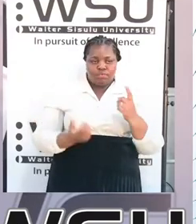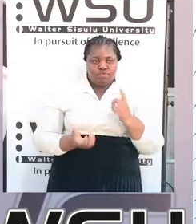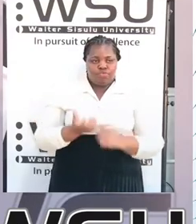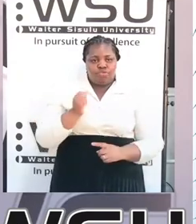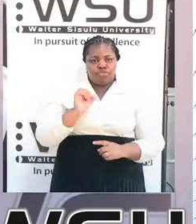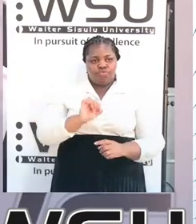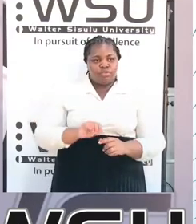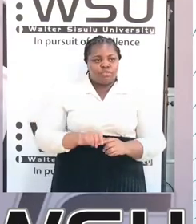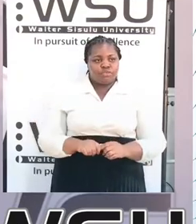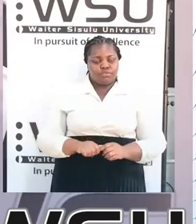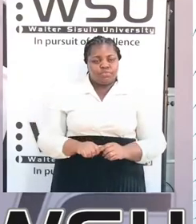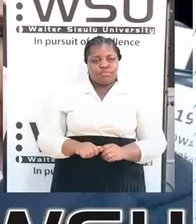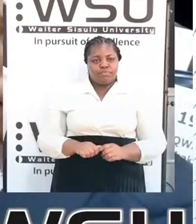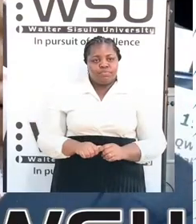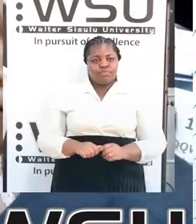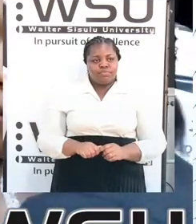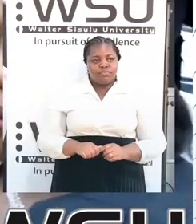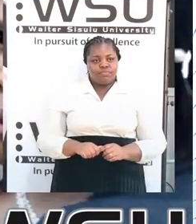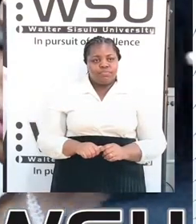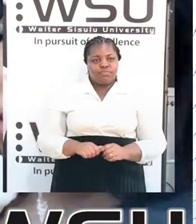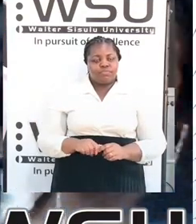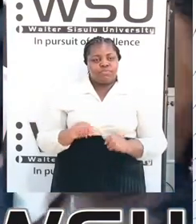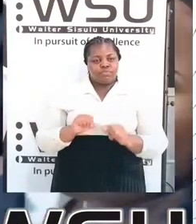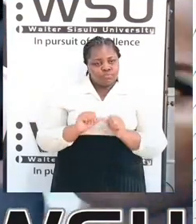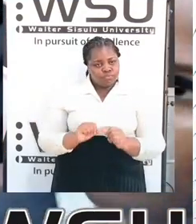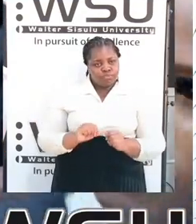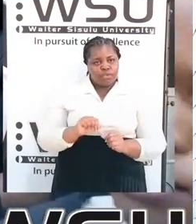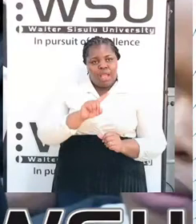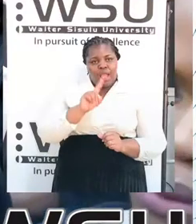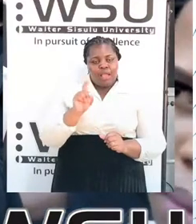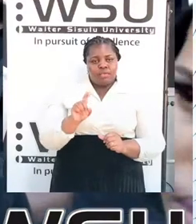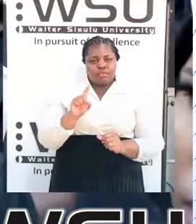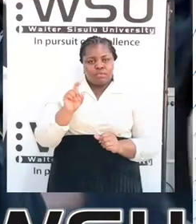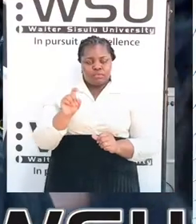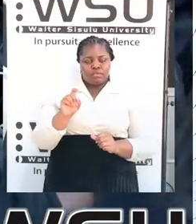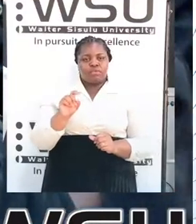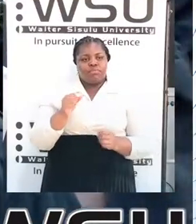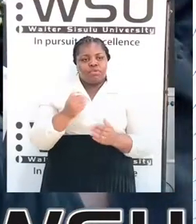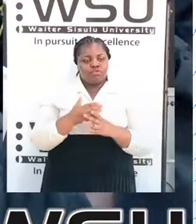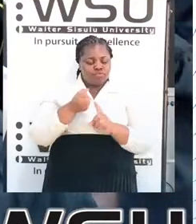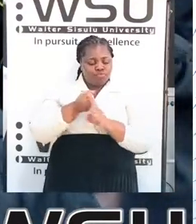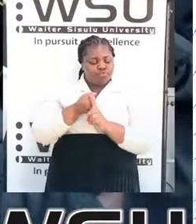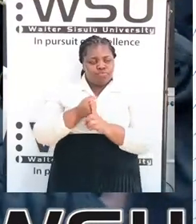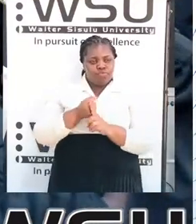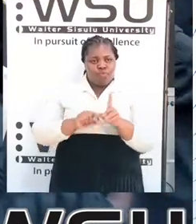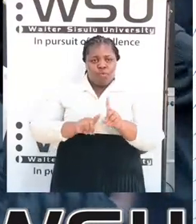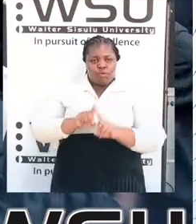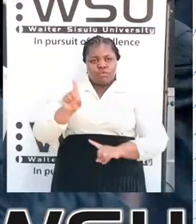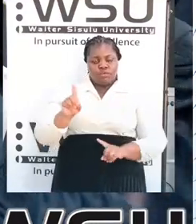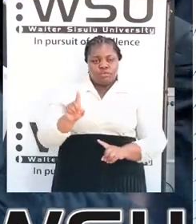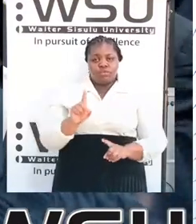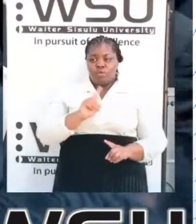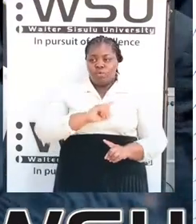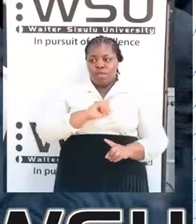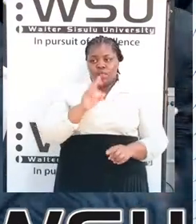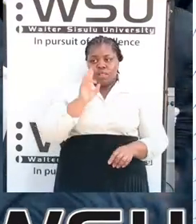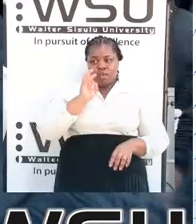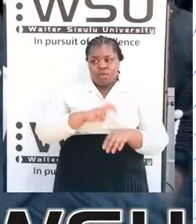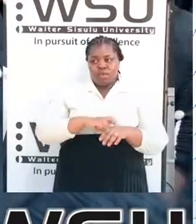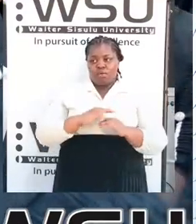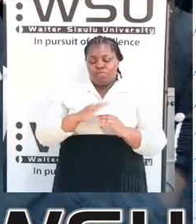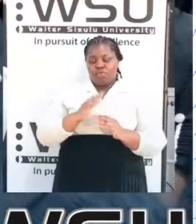victories. Keep asking questions in the pursuit of excellence, for they lead to growth.